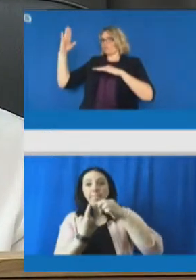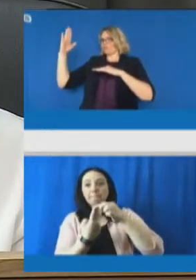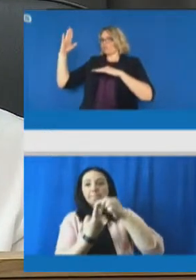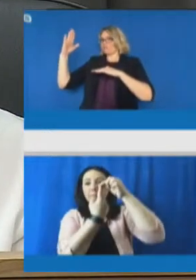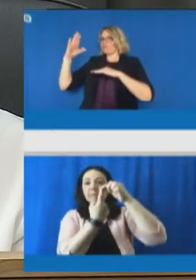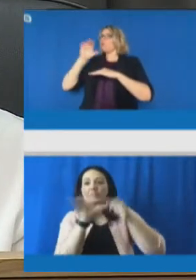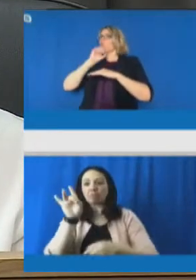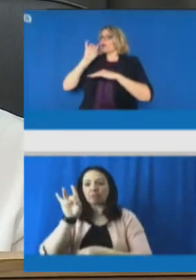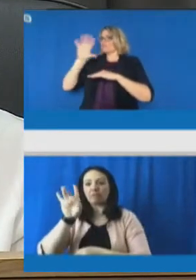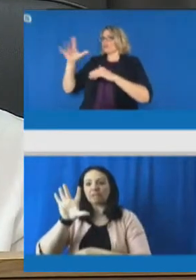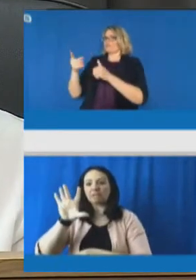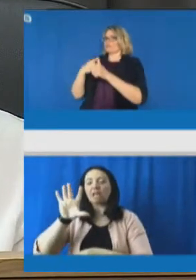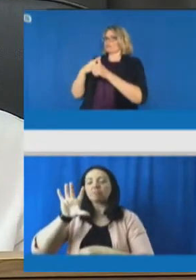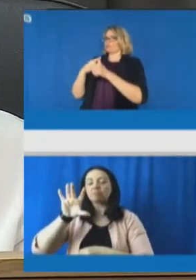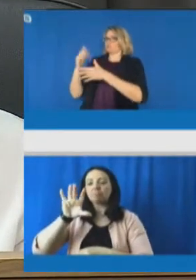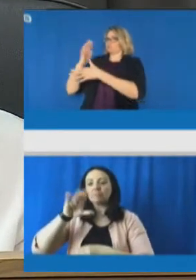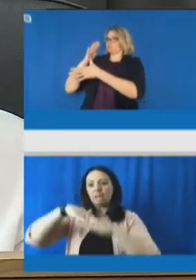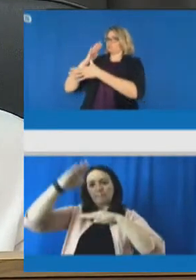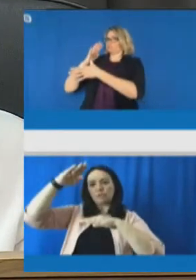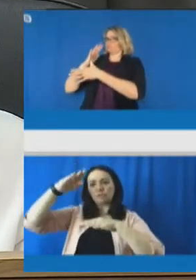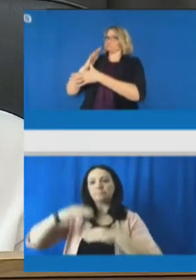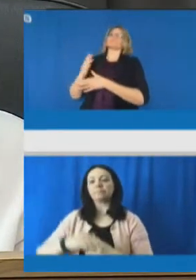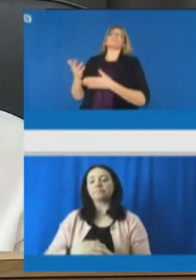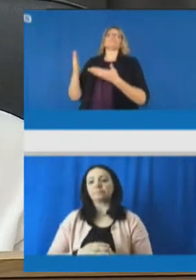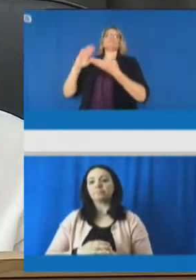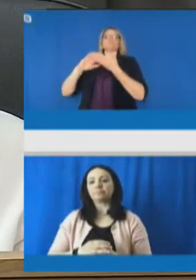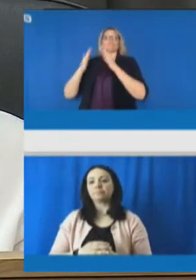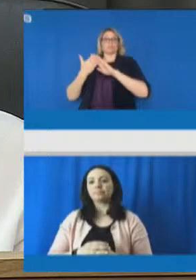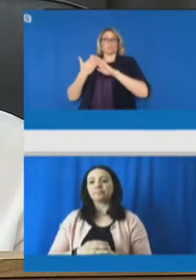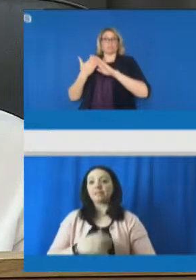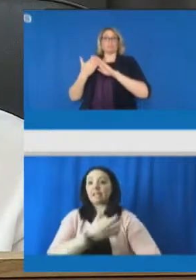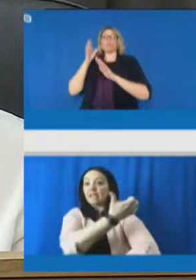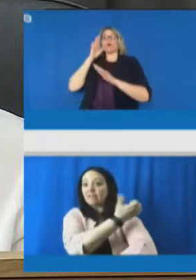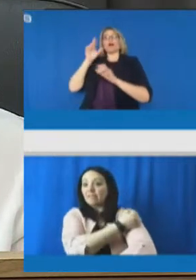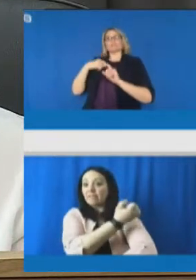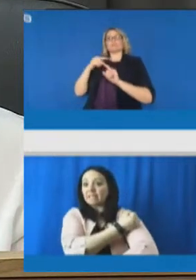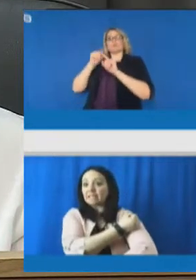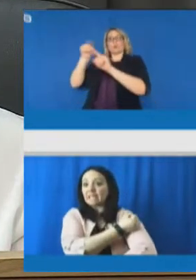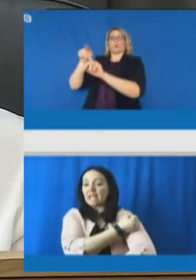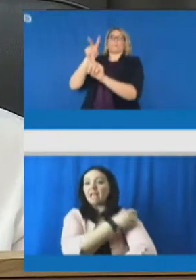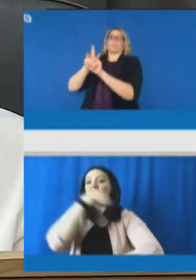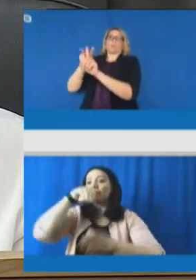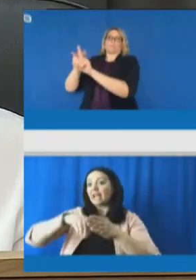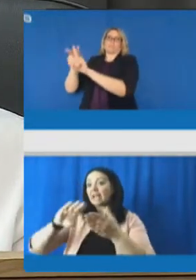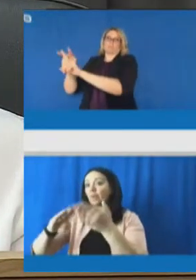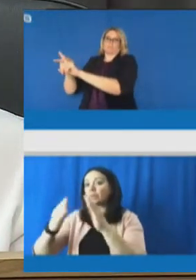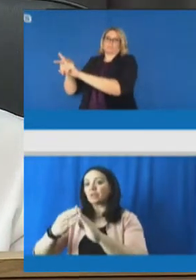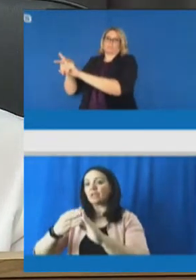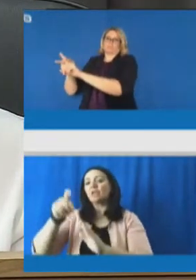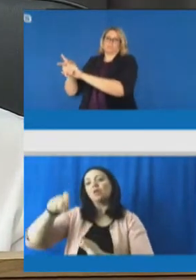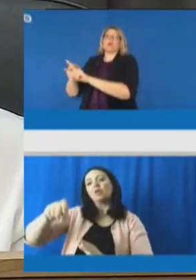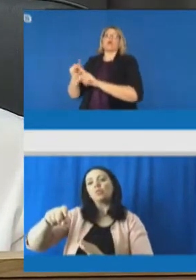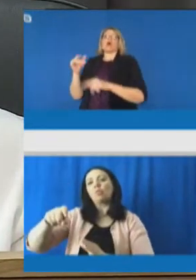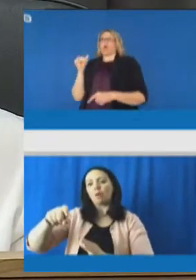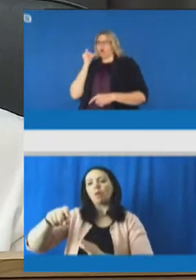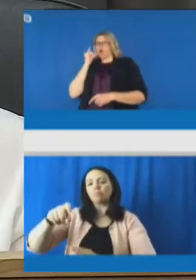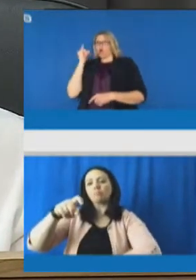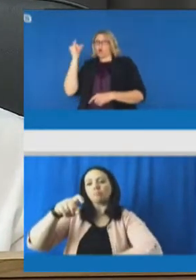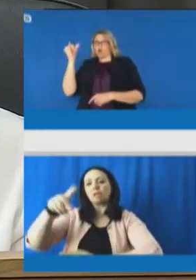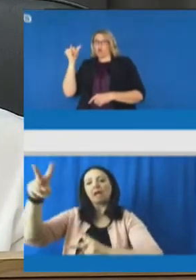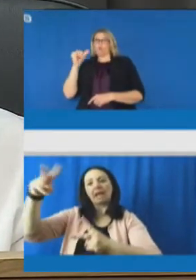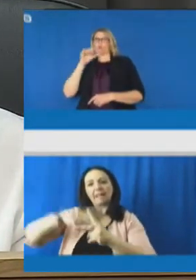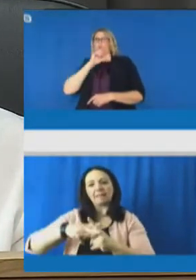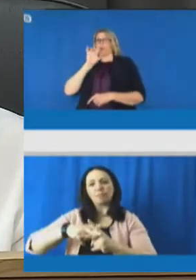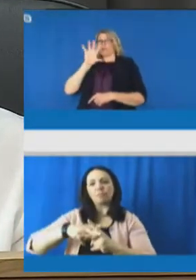before calling. If you're not comfortable booking online, seek someone out who might make it possible. And if that isn't